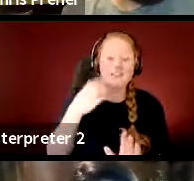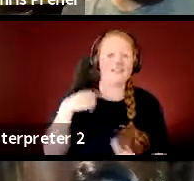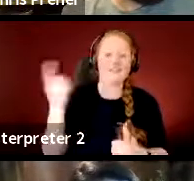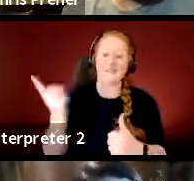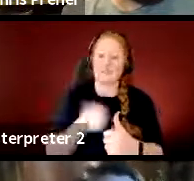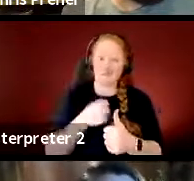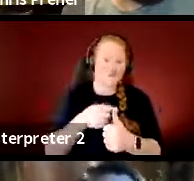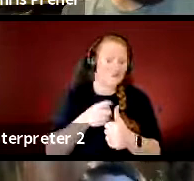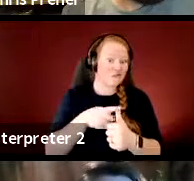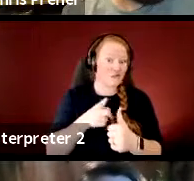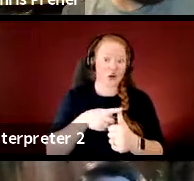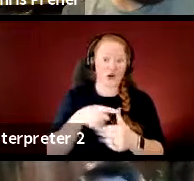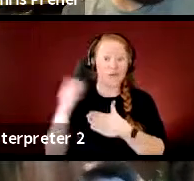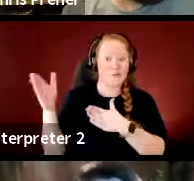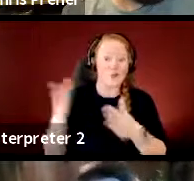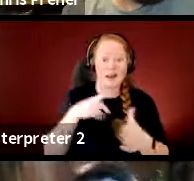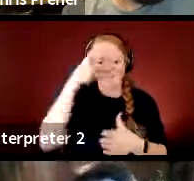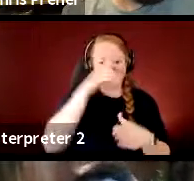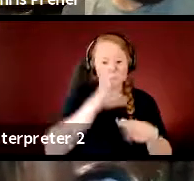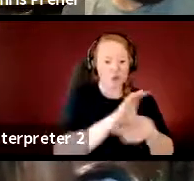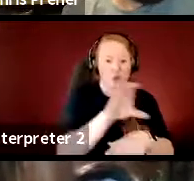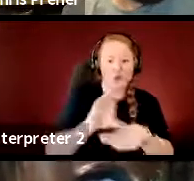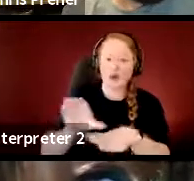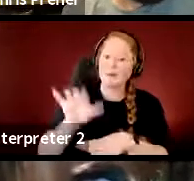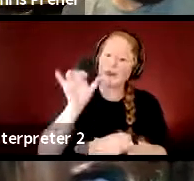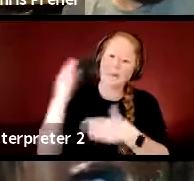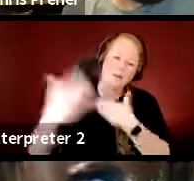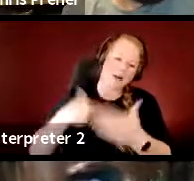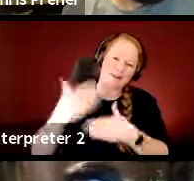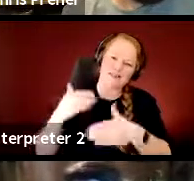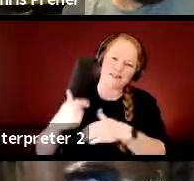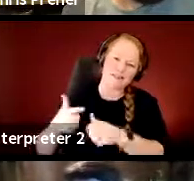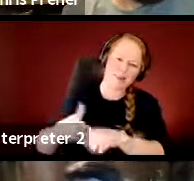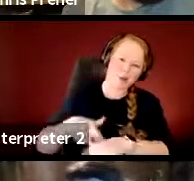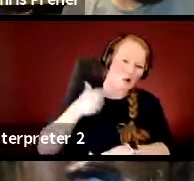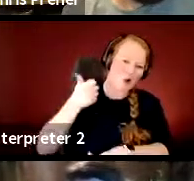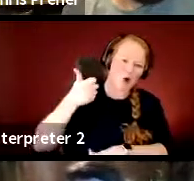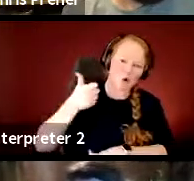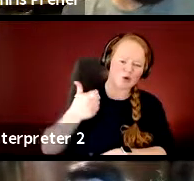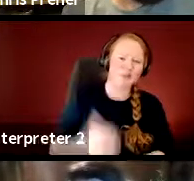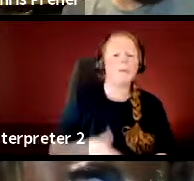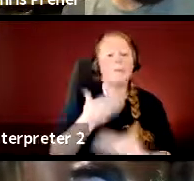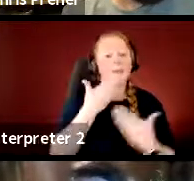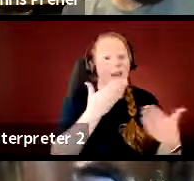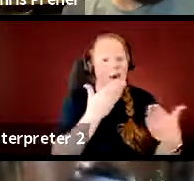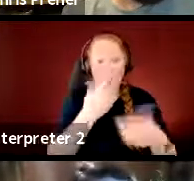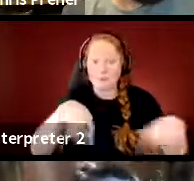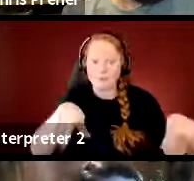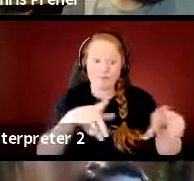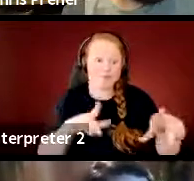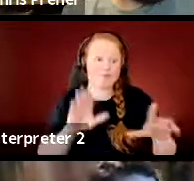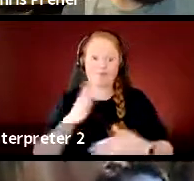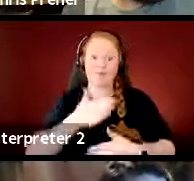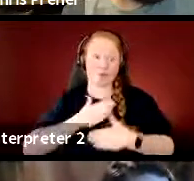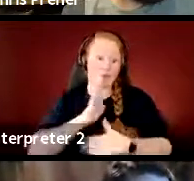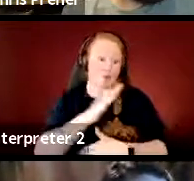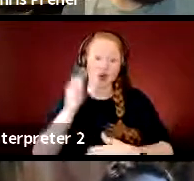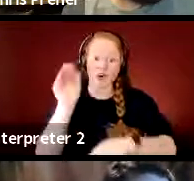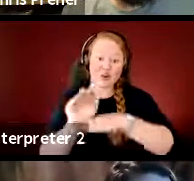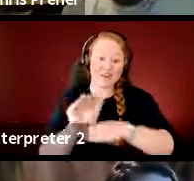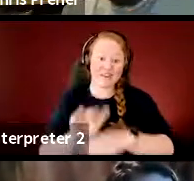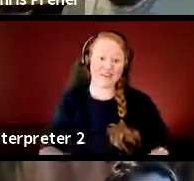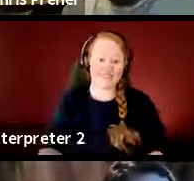of ARPA funding in a much longer process. So thank you again, everyone, and have a great evening. Thank